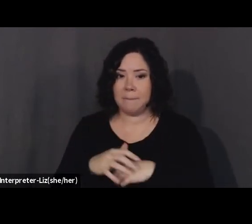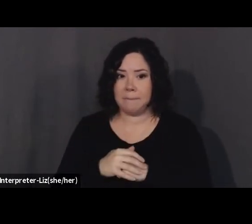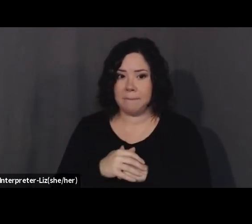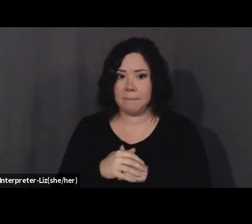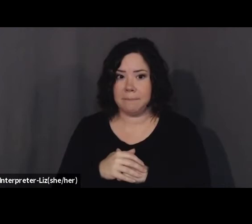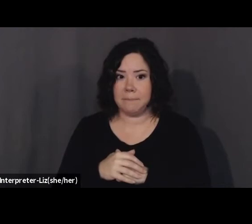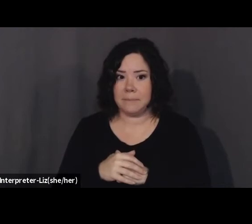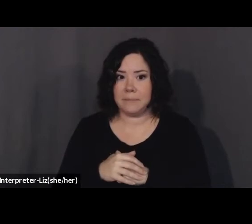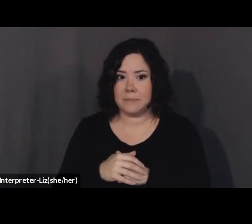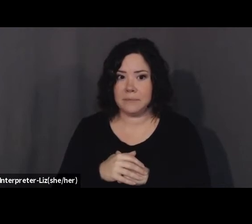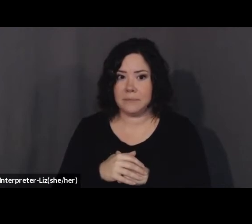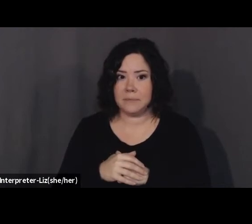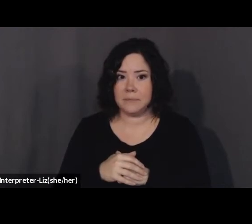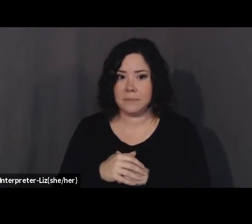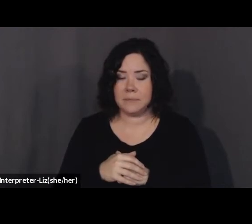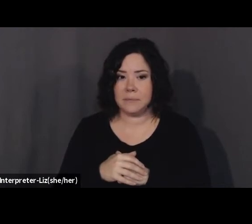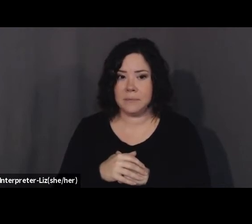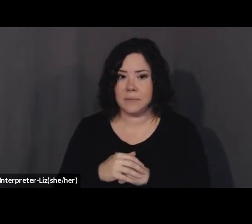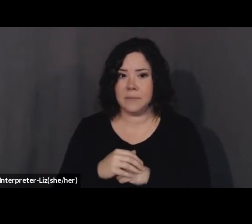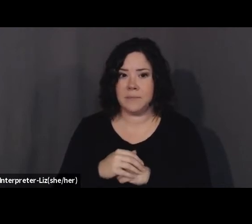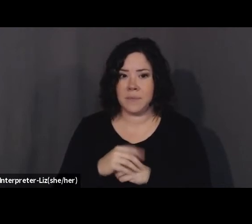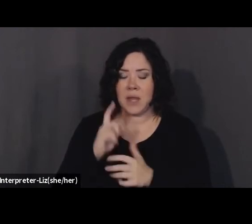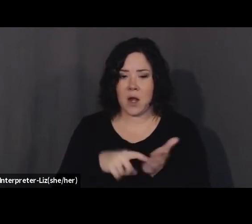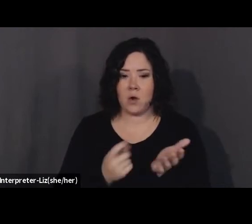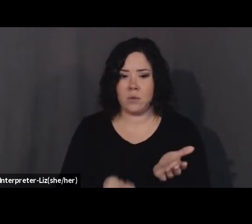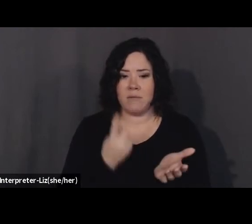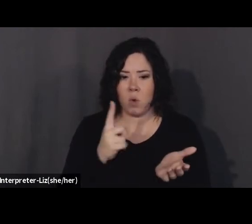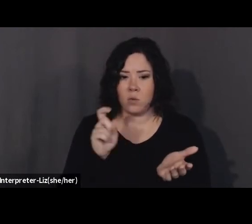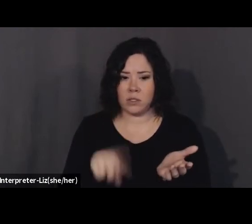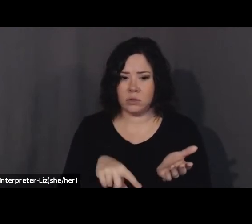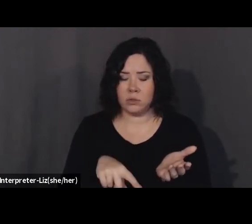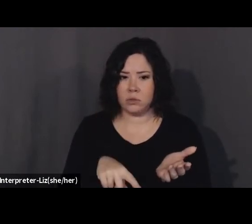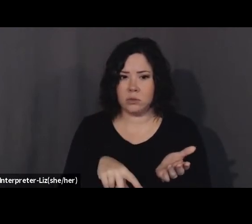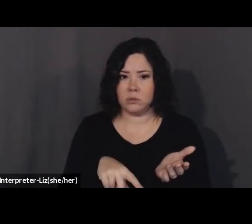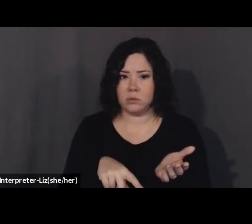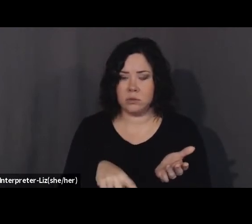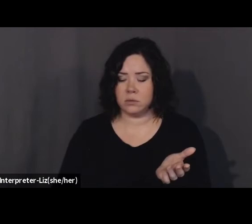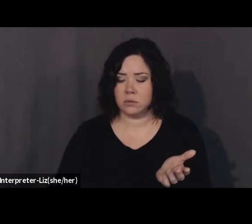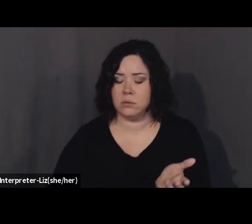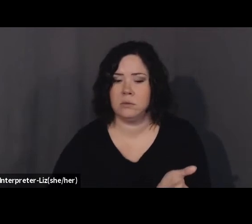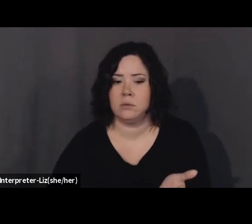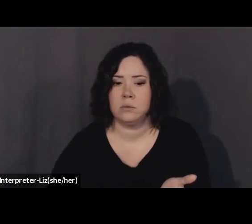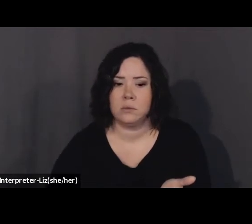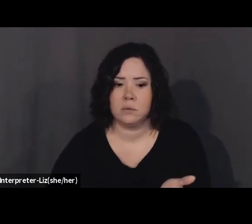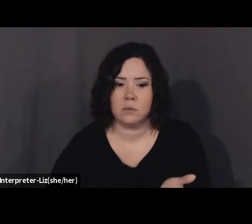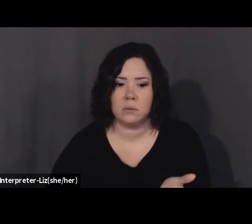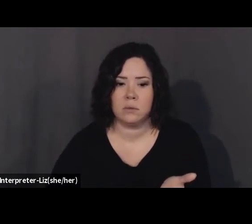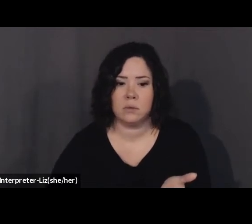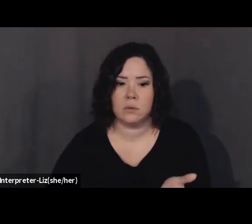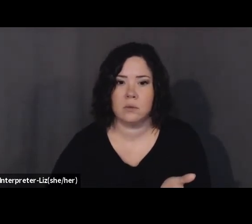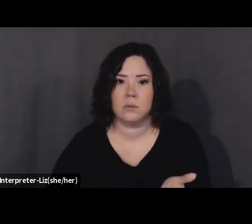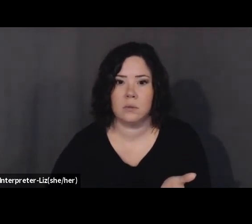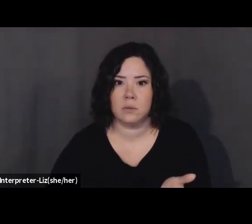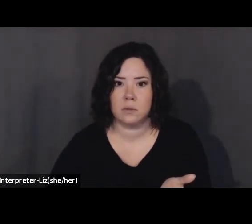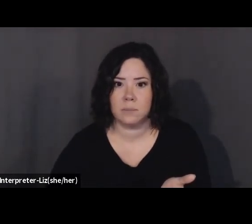I think we have a little time. I see we have one question. Yeah, so here we have a question from Mitch. How can